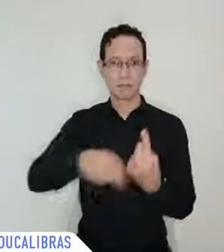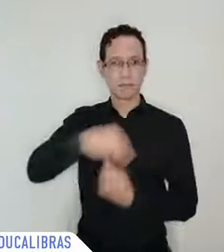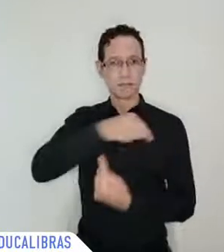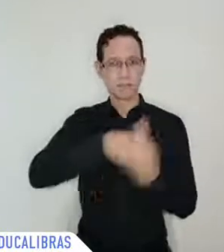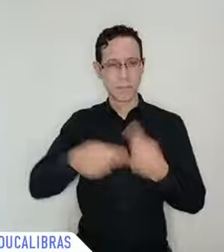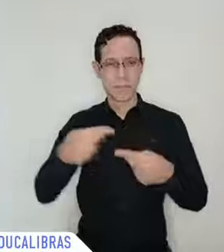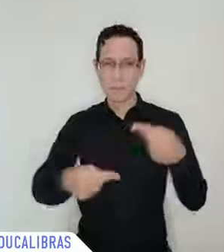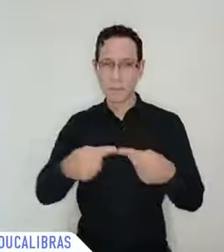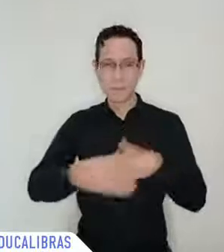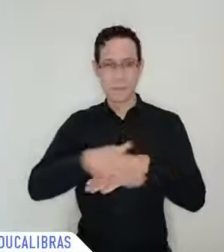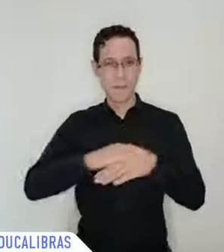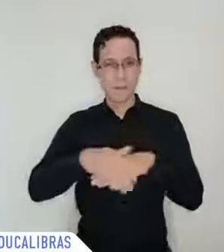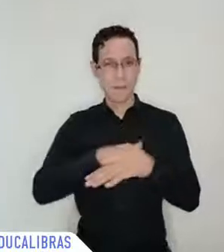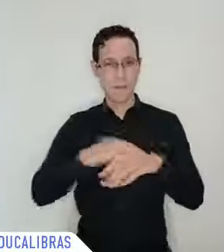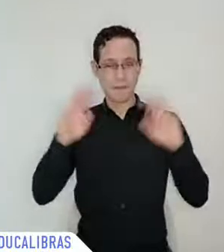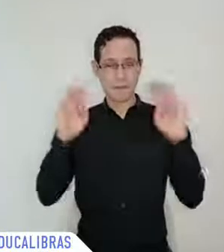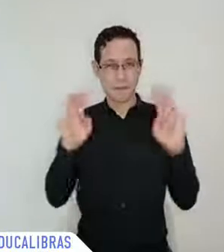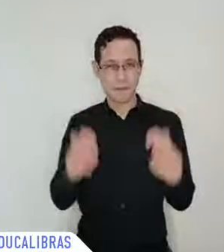organize